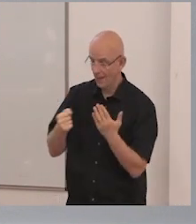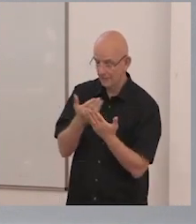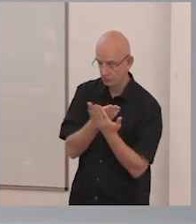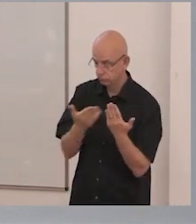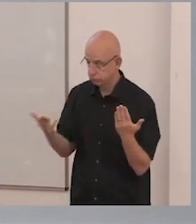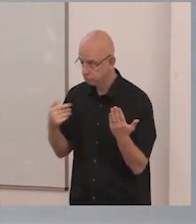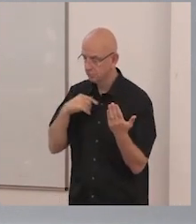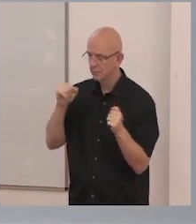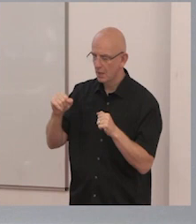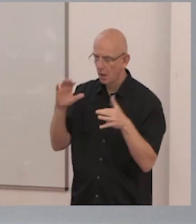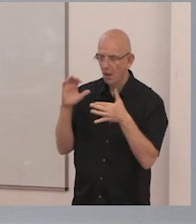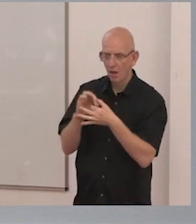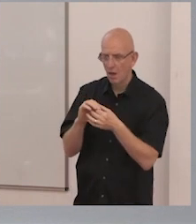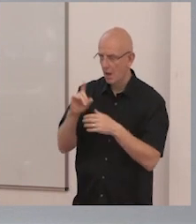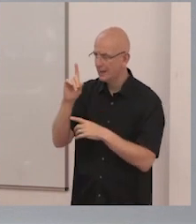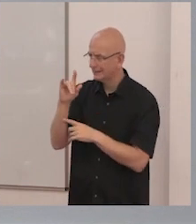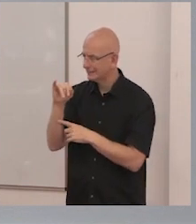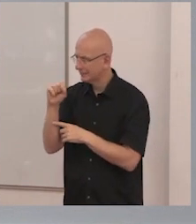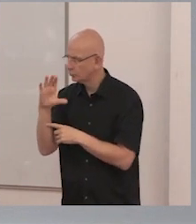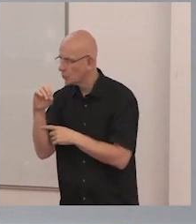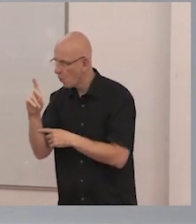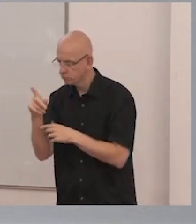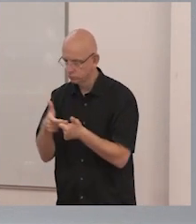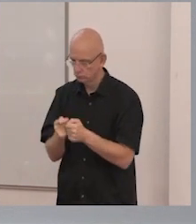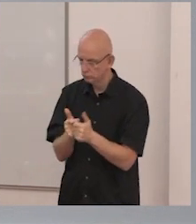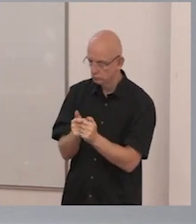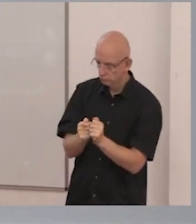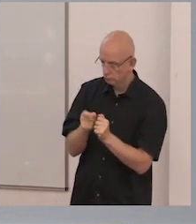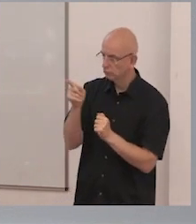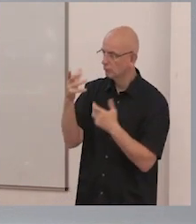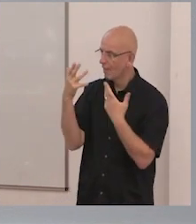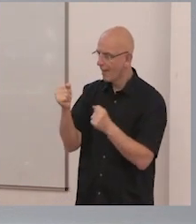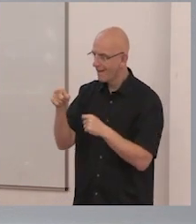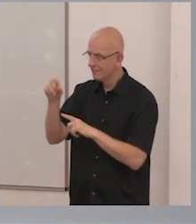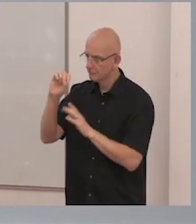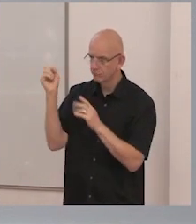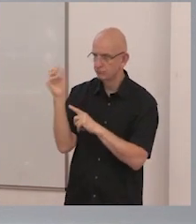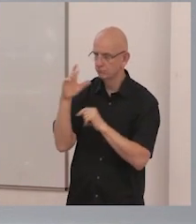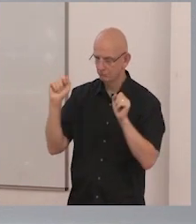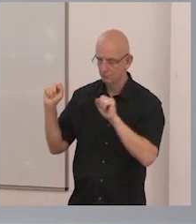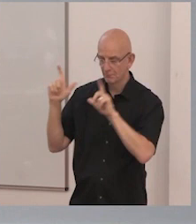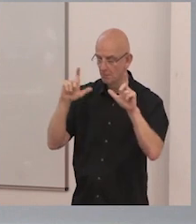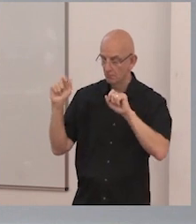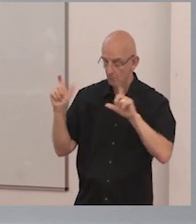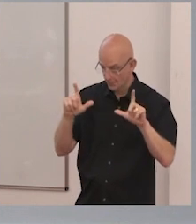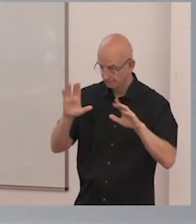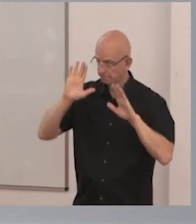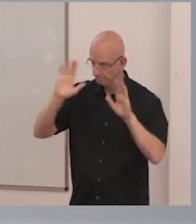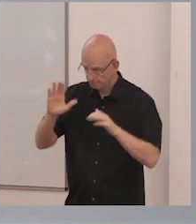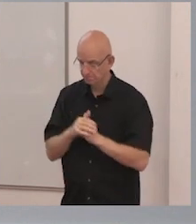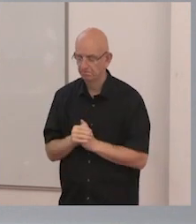For the first time in binding international law, the CRC